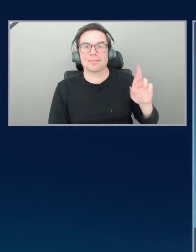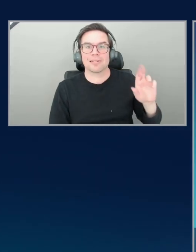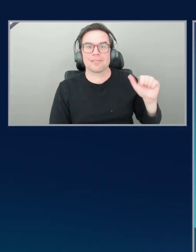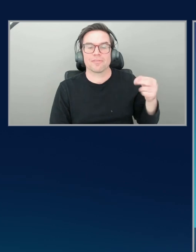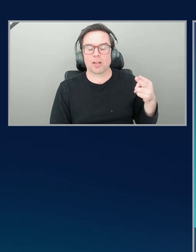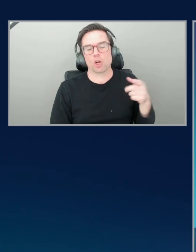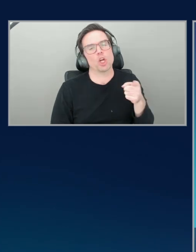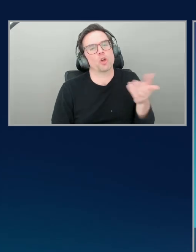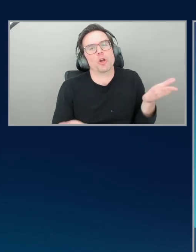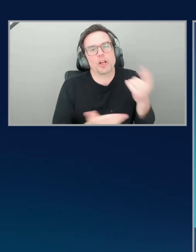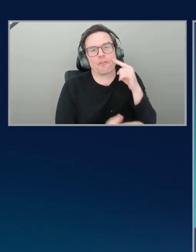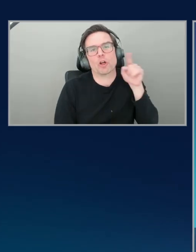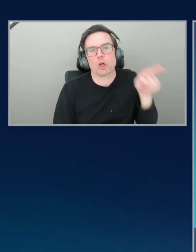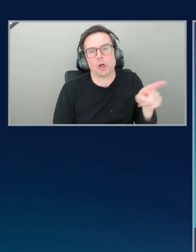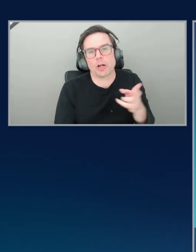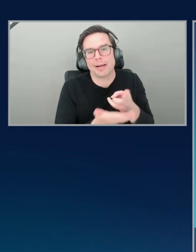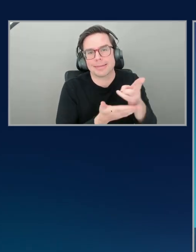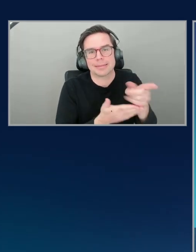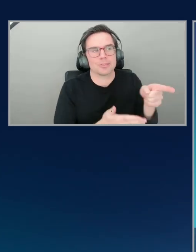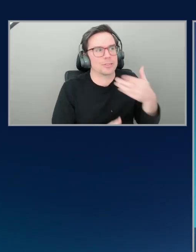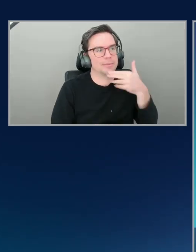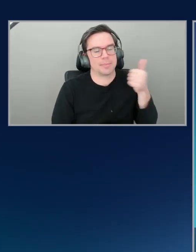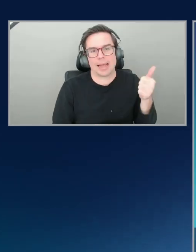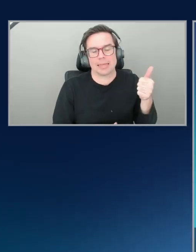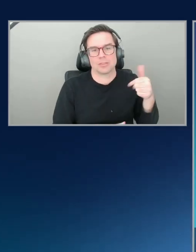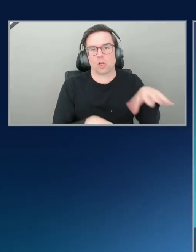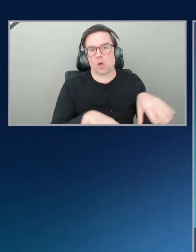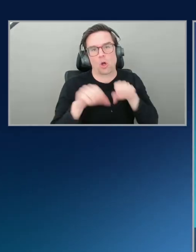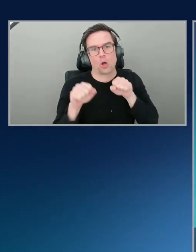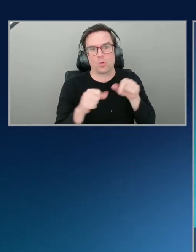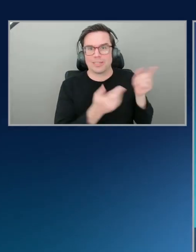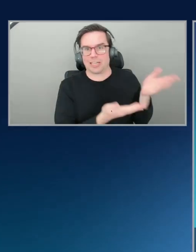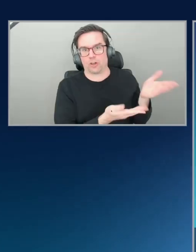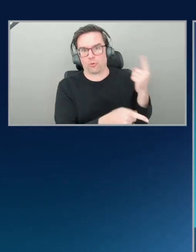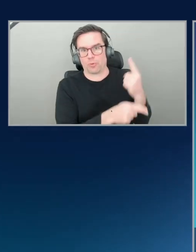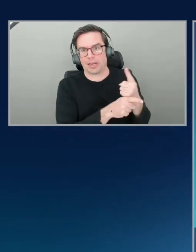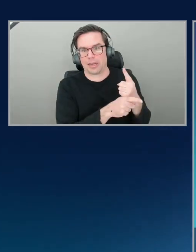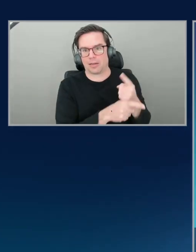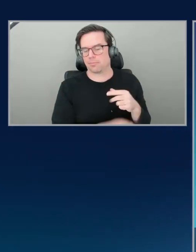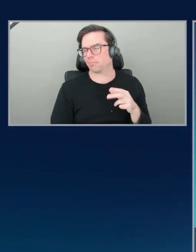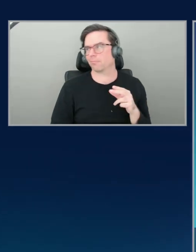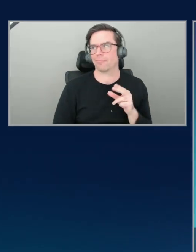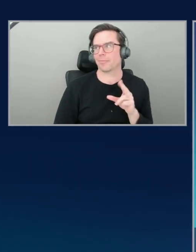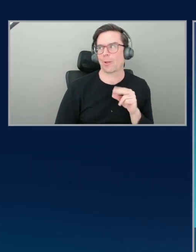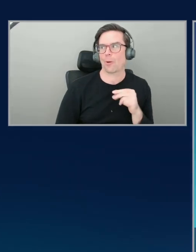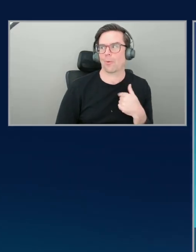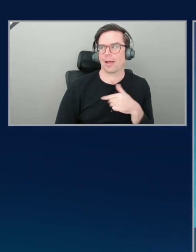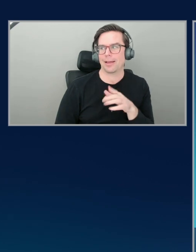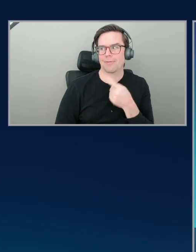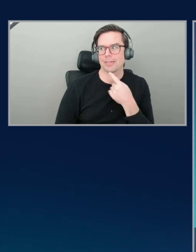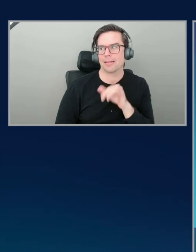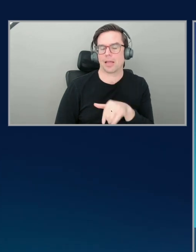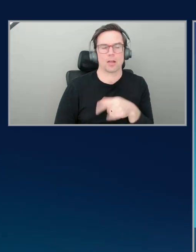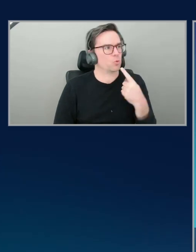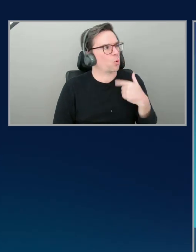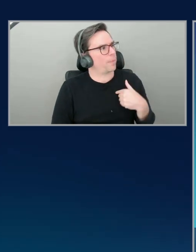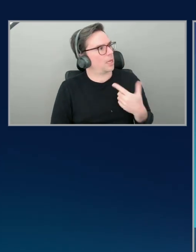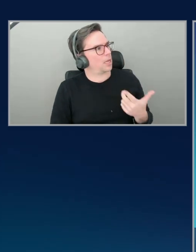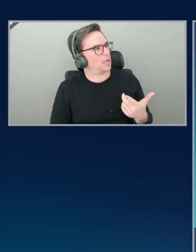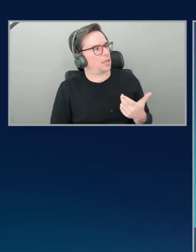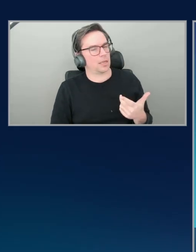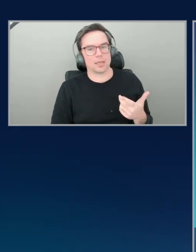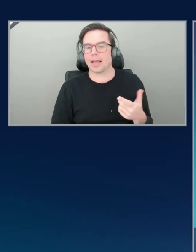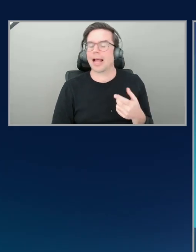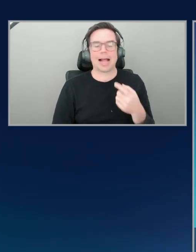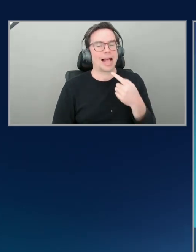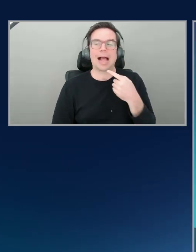the best host right here, right? No, That's what you told me. I did not say that. Oh, you didn't say that. Right. I said you were the best. You